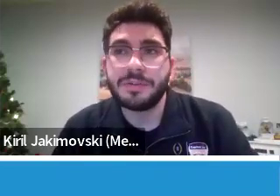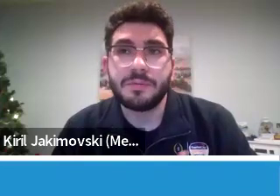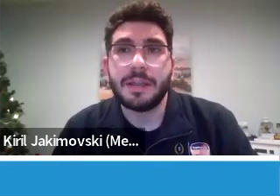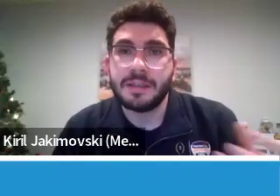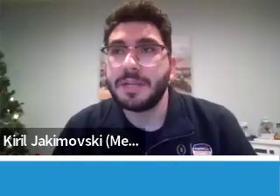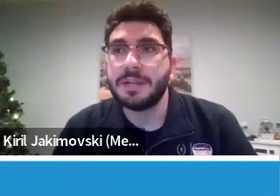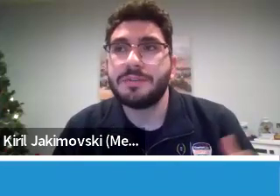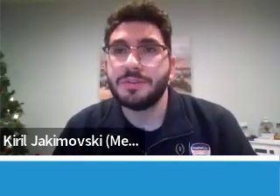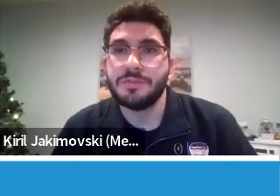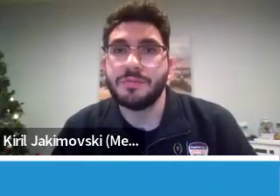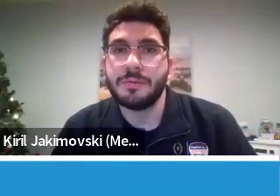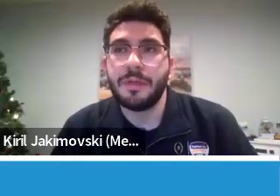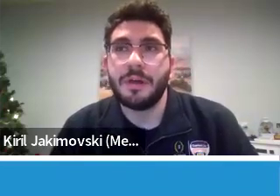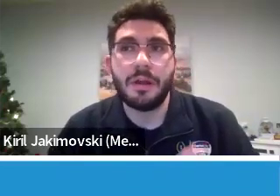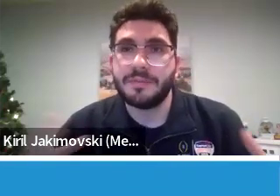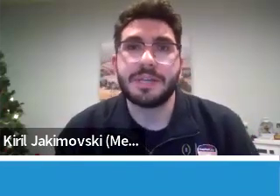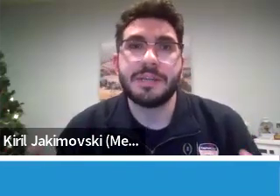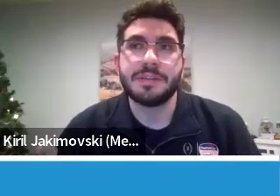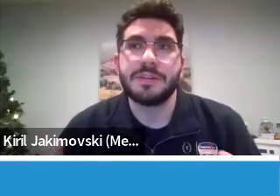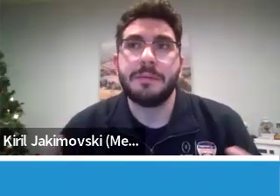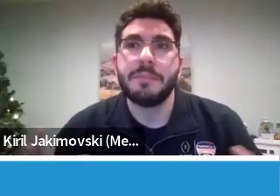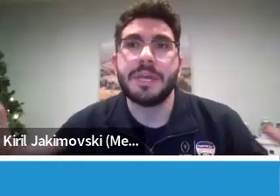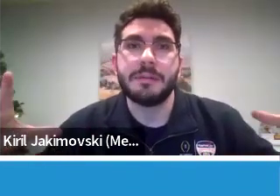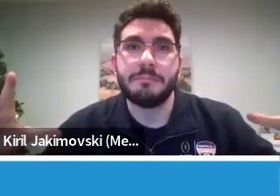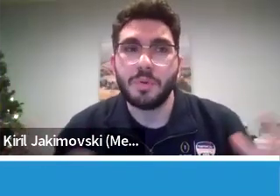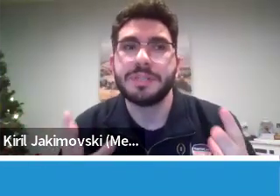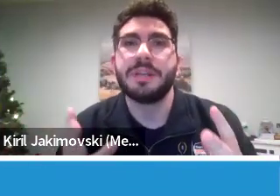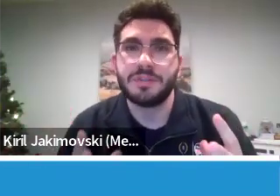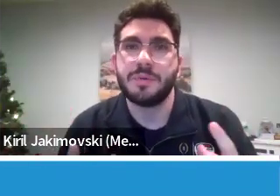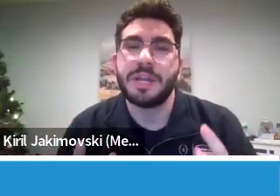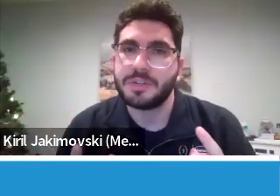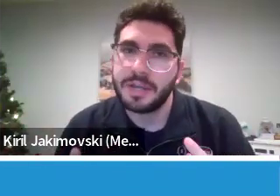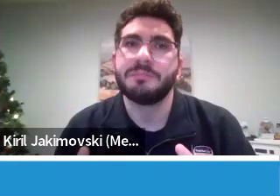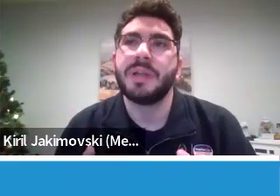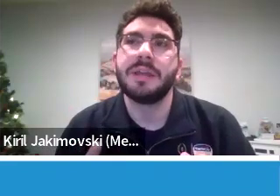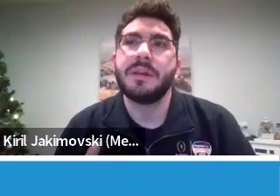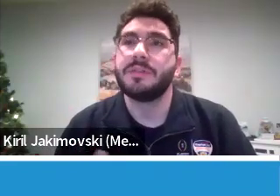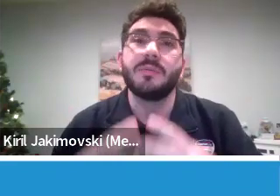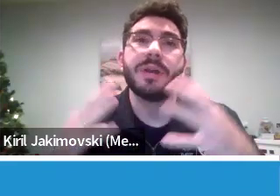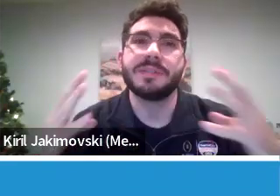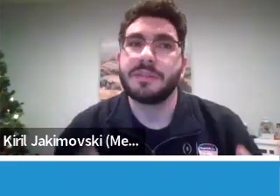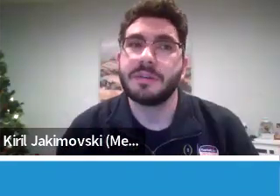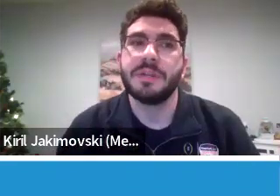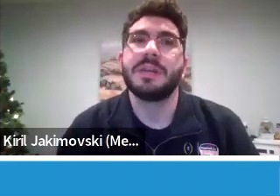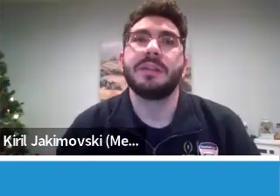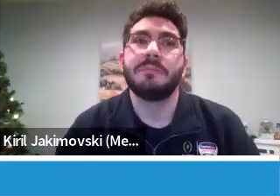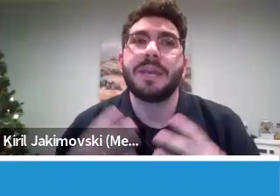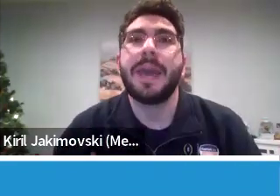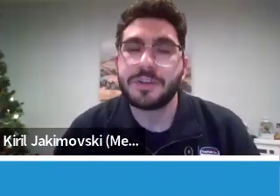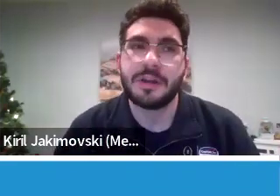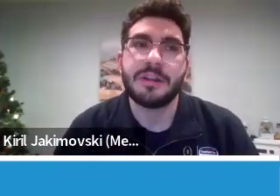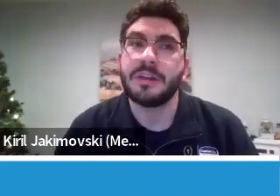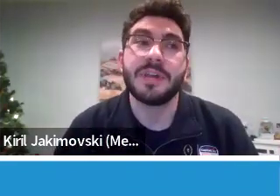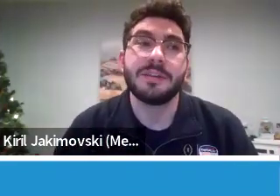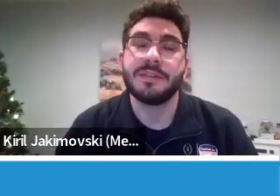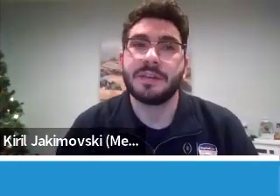we're also not limited to all of these ideas being molded into a national action plan. There are ways that the committee can take